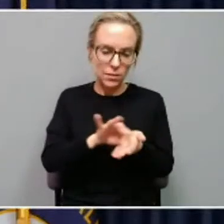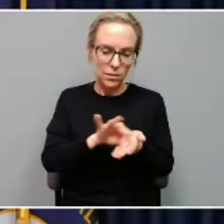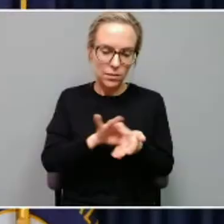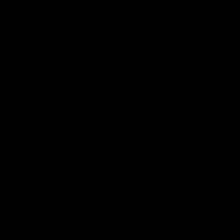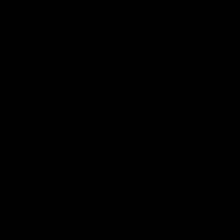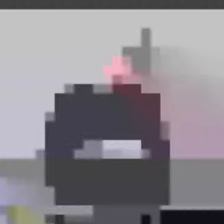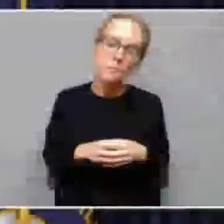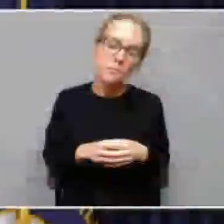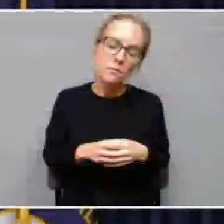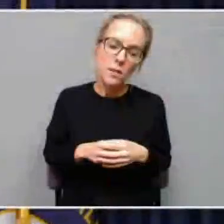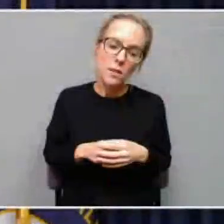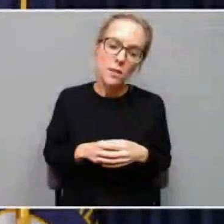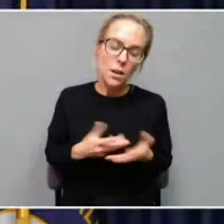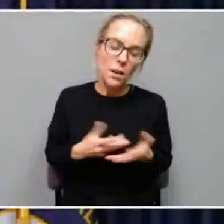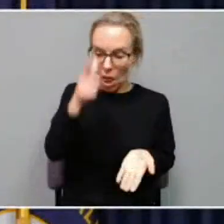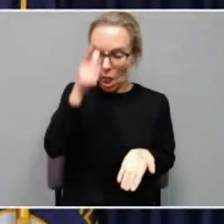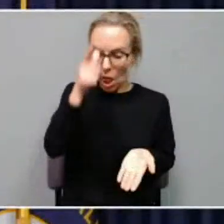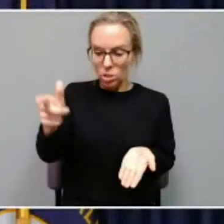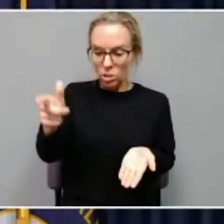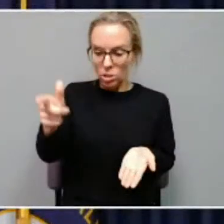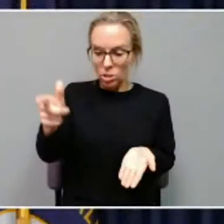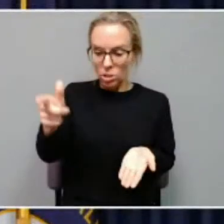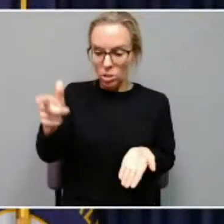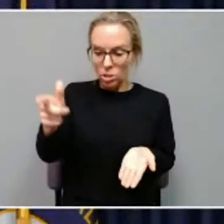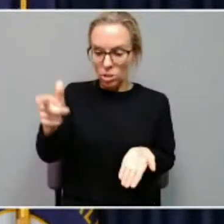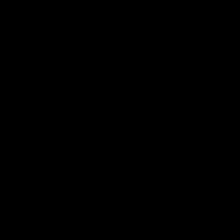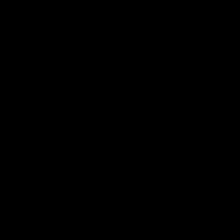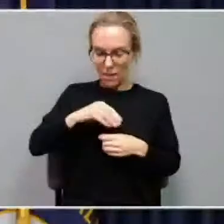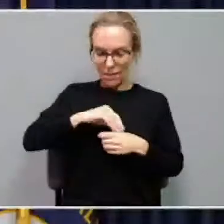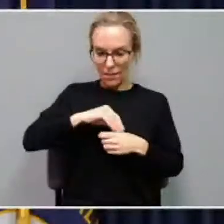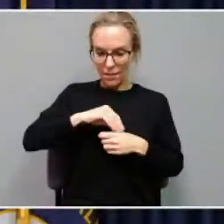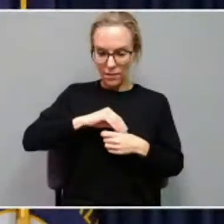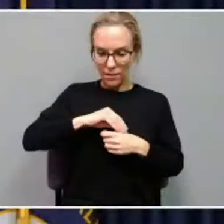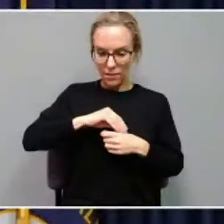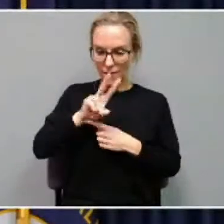It would be logical with a virus that's more aggressive.